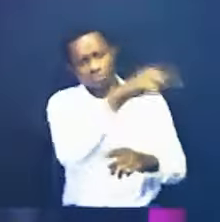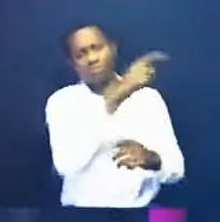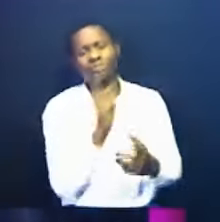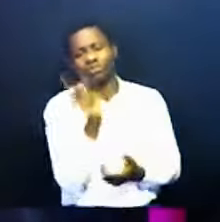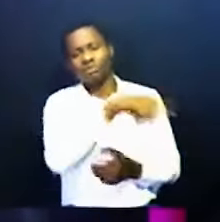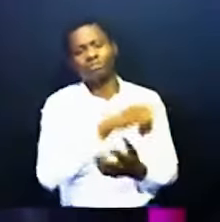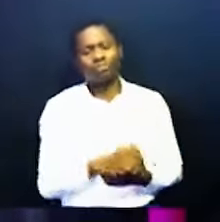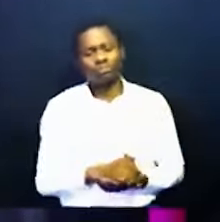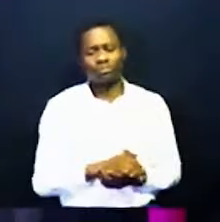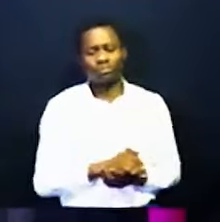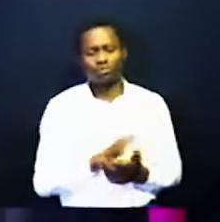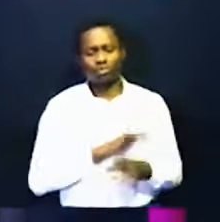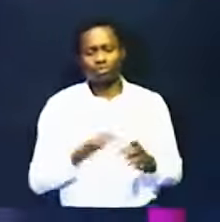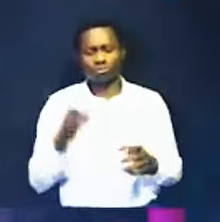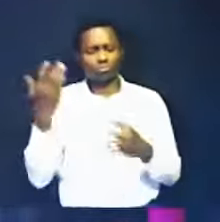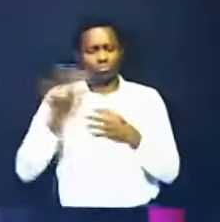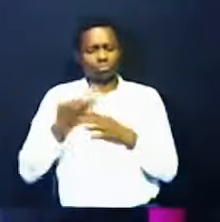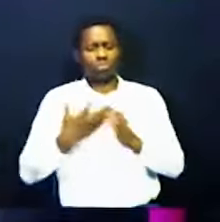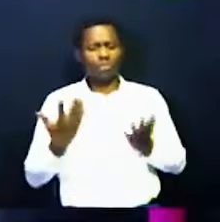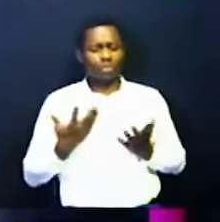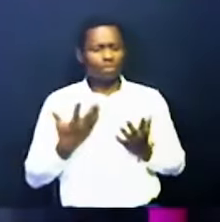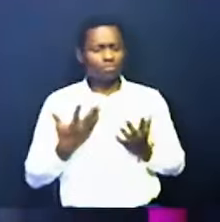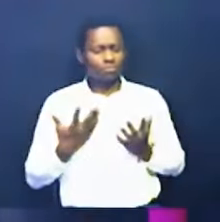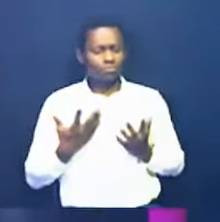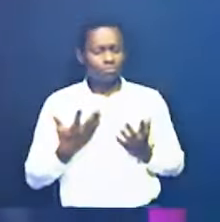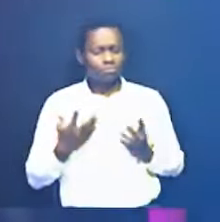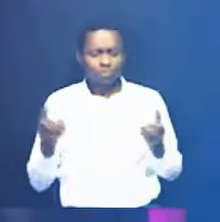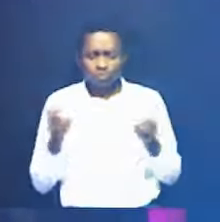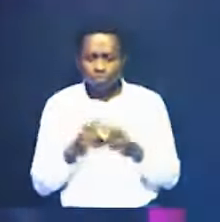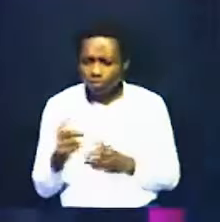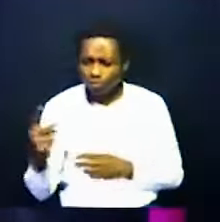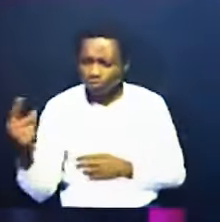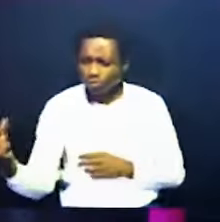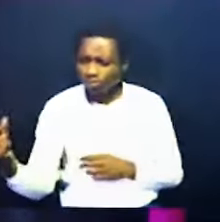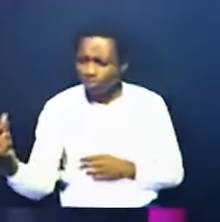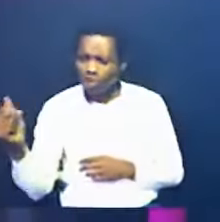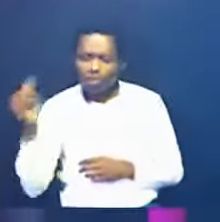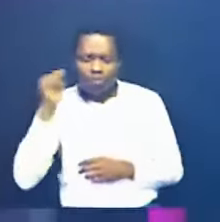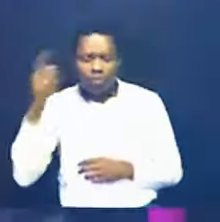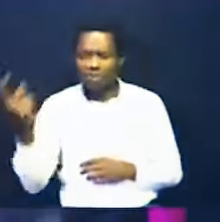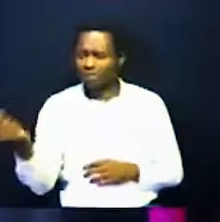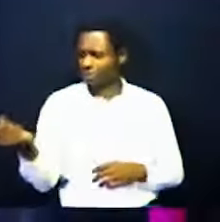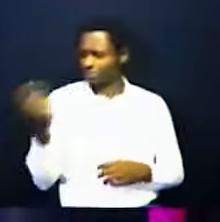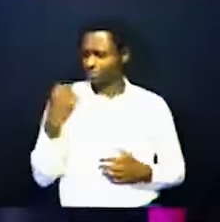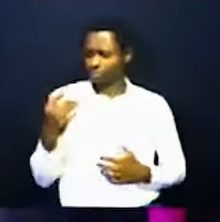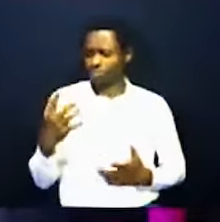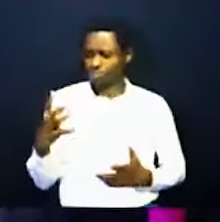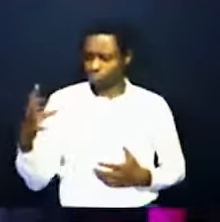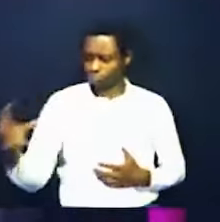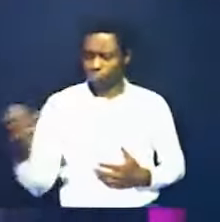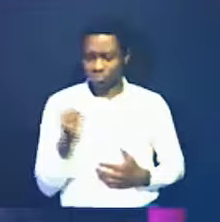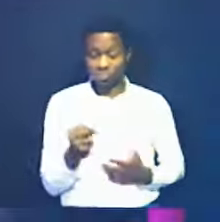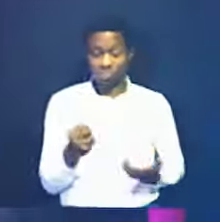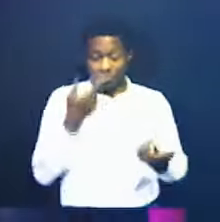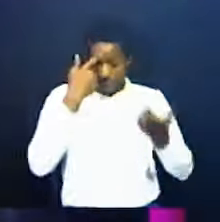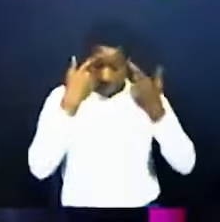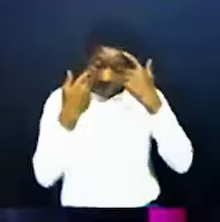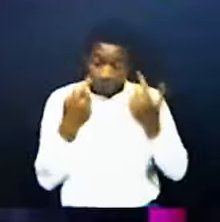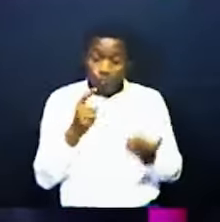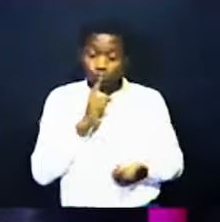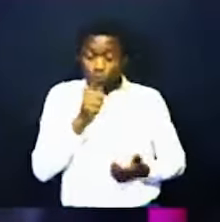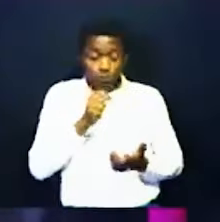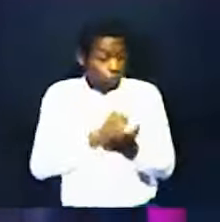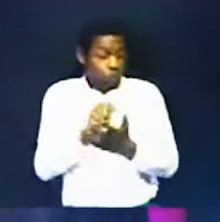when she said that, I held on to it because I didn't have money anyway.